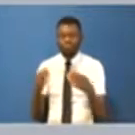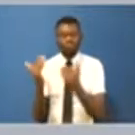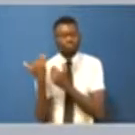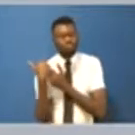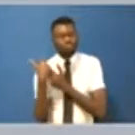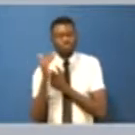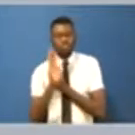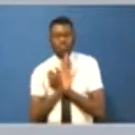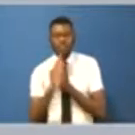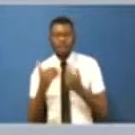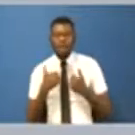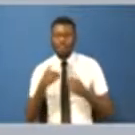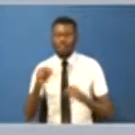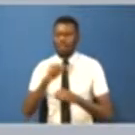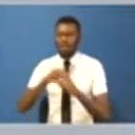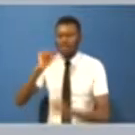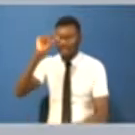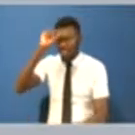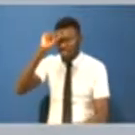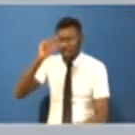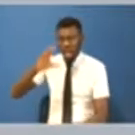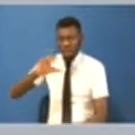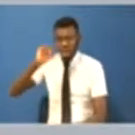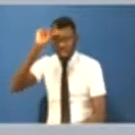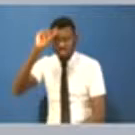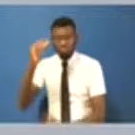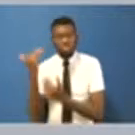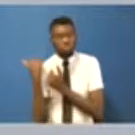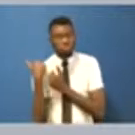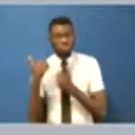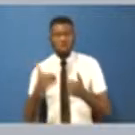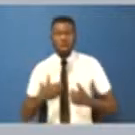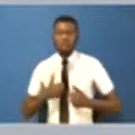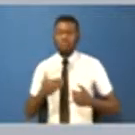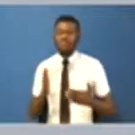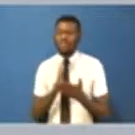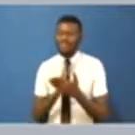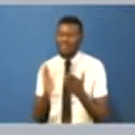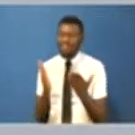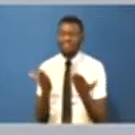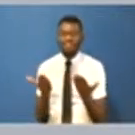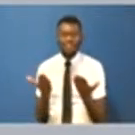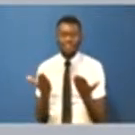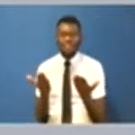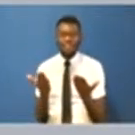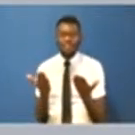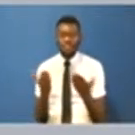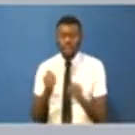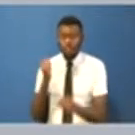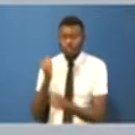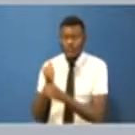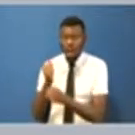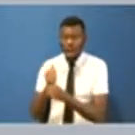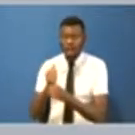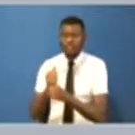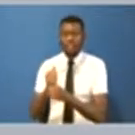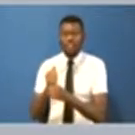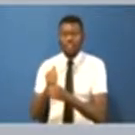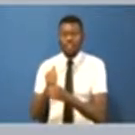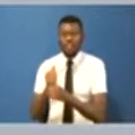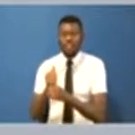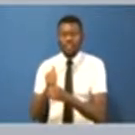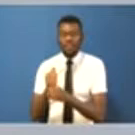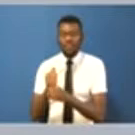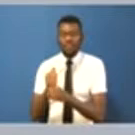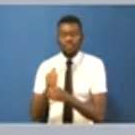the national government the county government because even some of the assignments which are done by